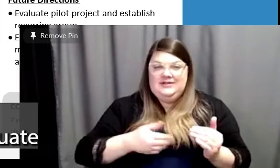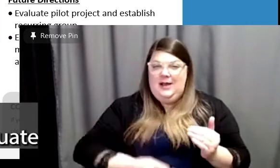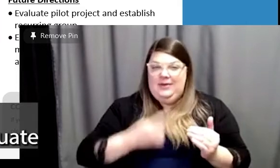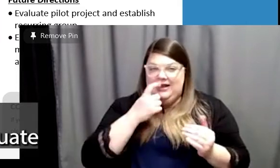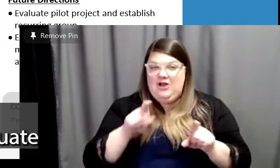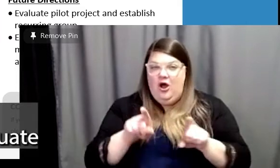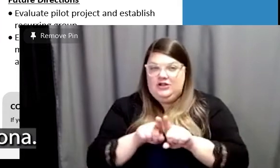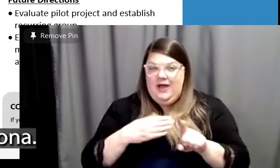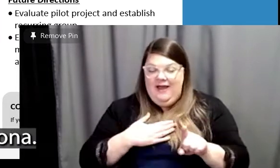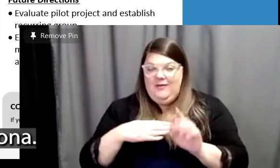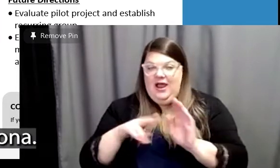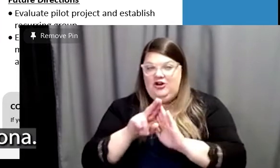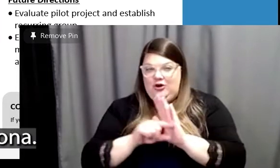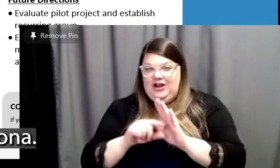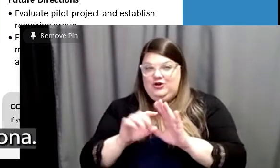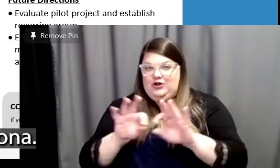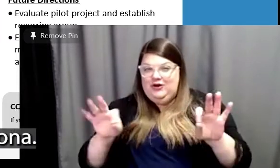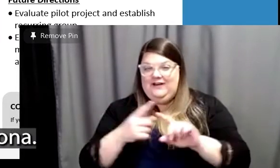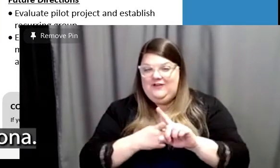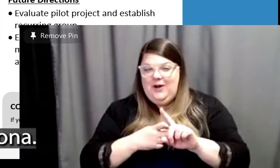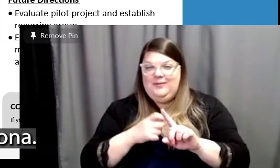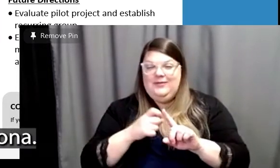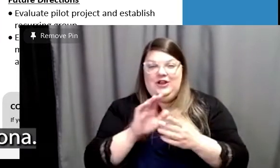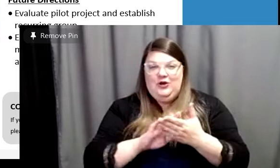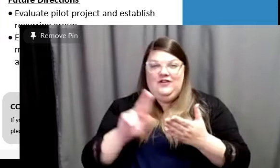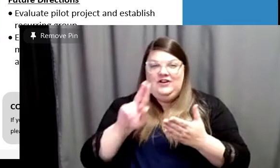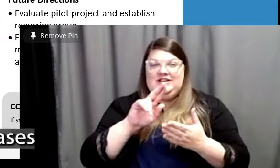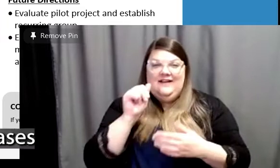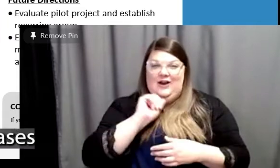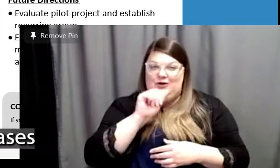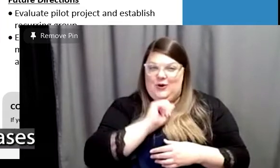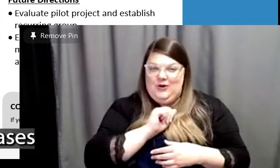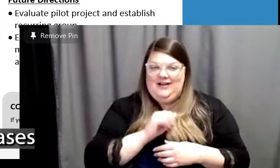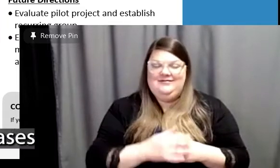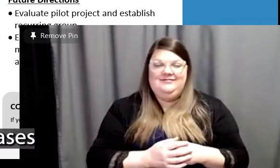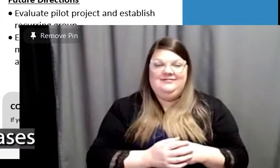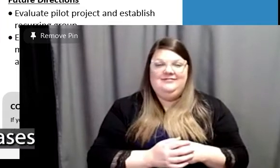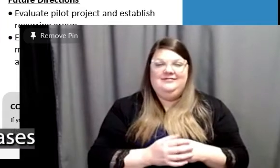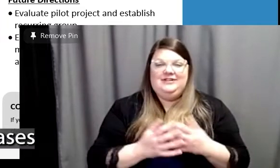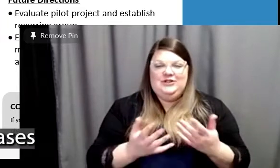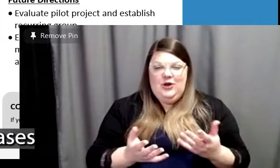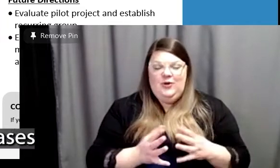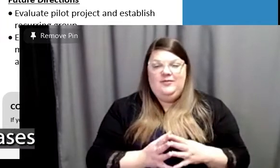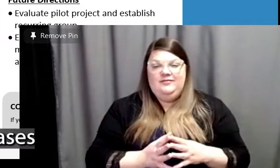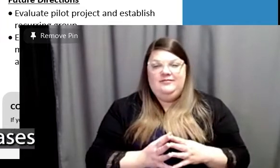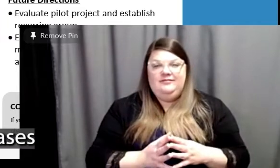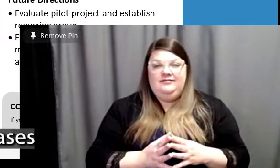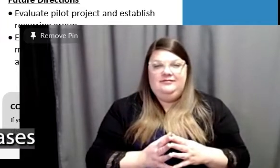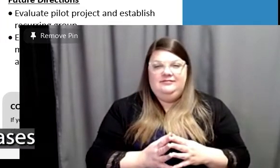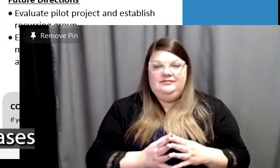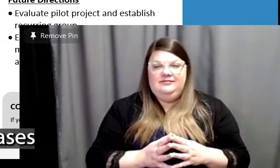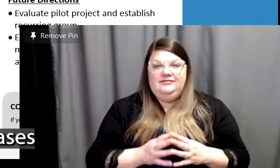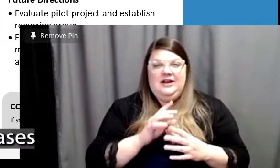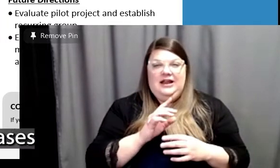my undergraduate degree from the University of Arizona. So I'm